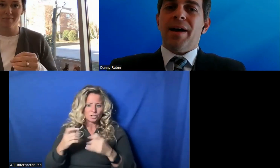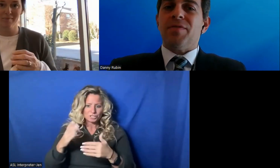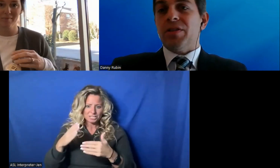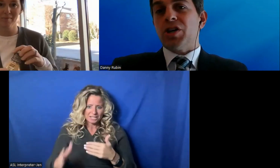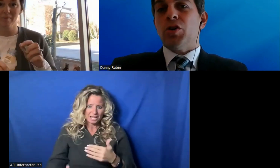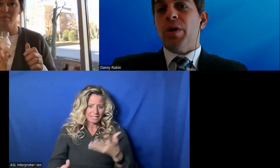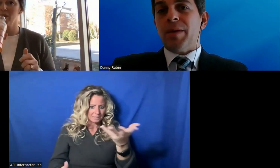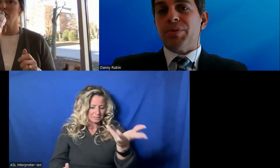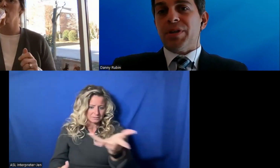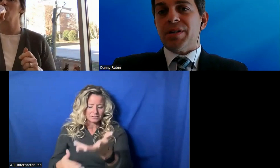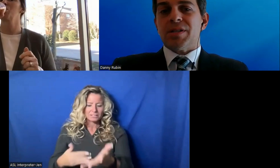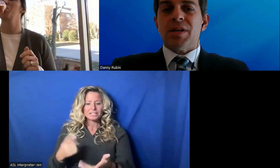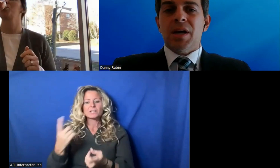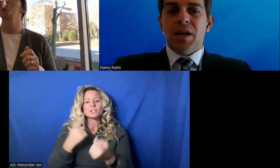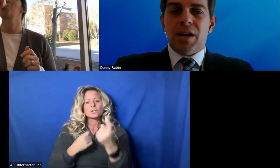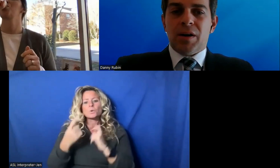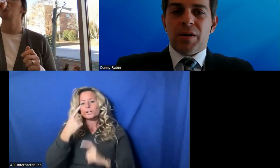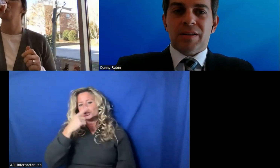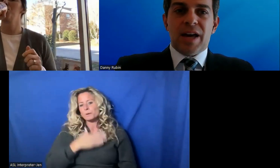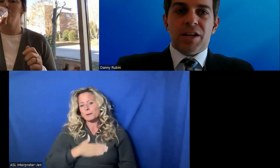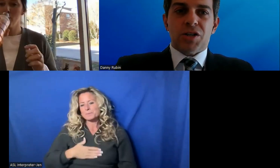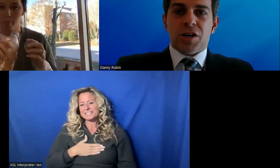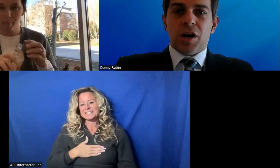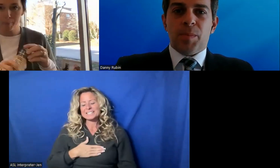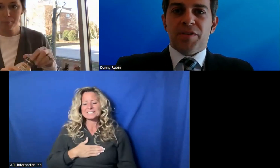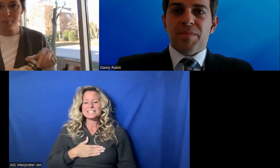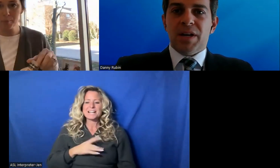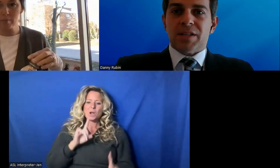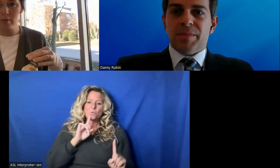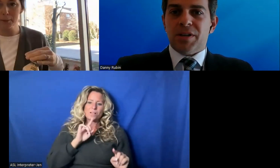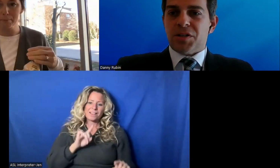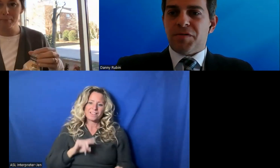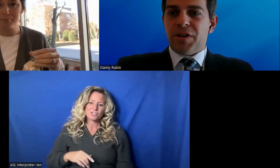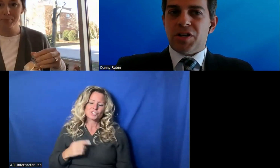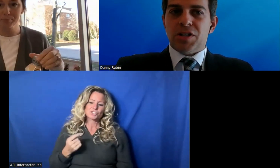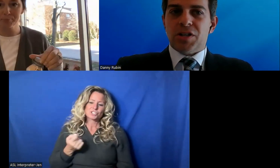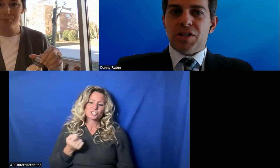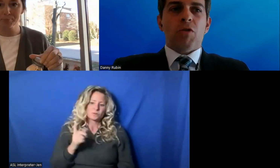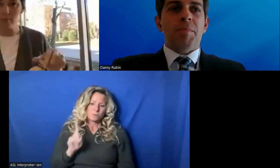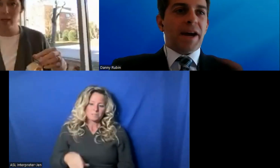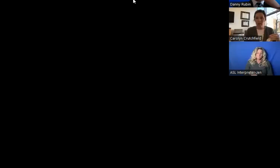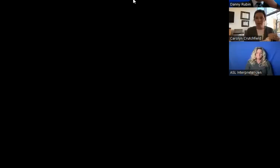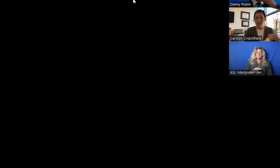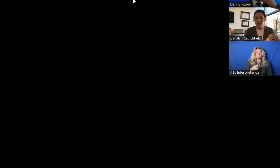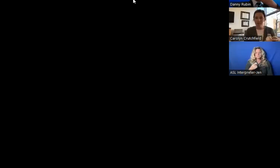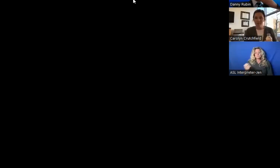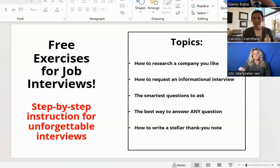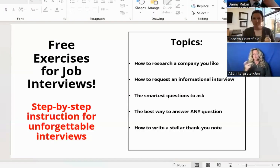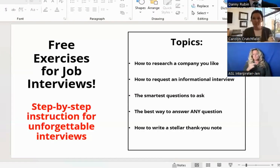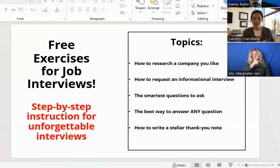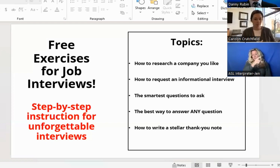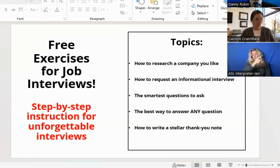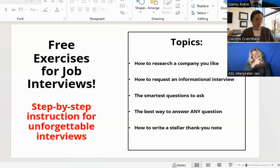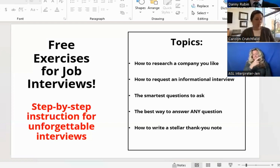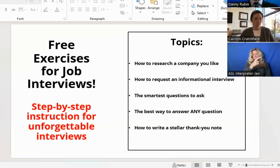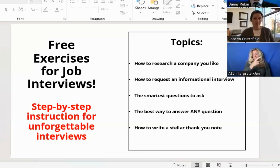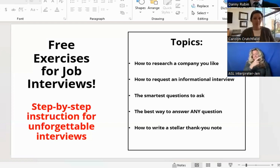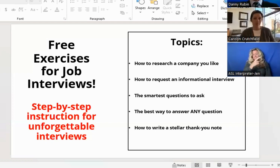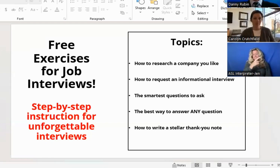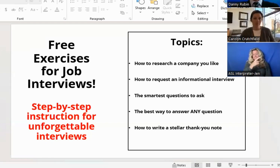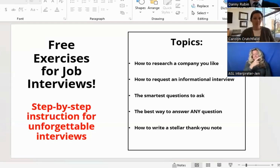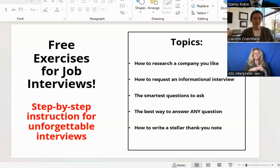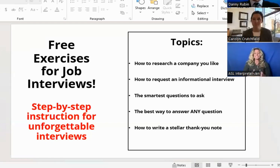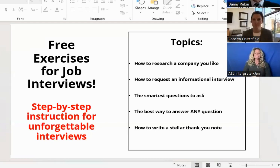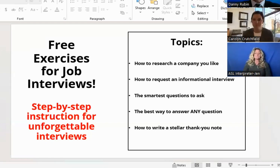that you have in the Q&A, please. And I'll get to that in just a couple of minutes. Let me just run back through this. As I said at the